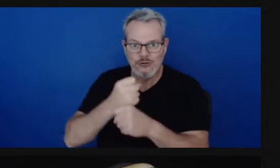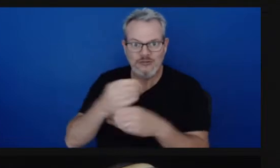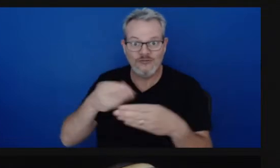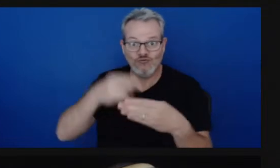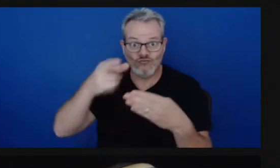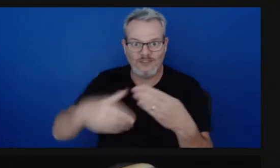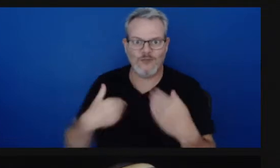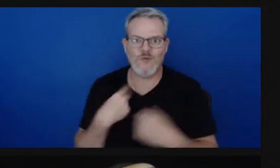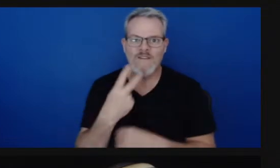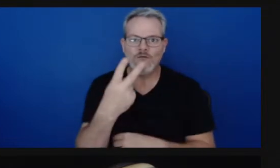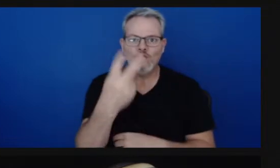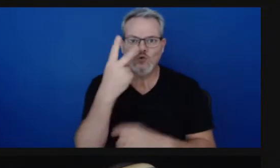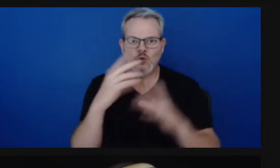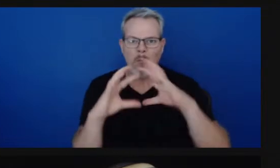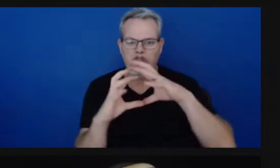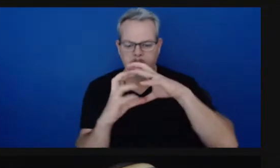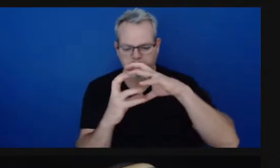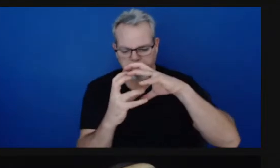on.